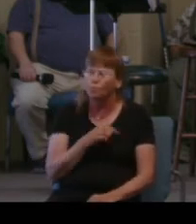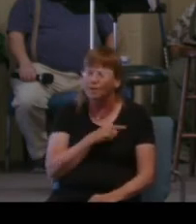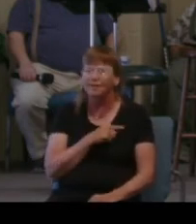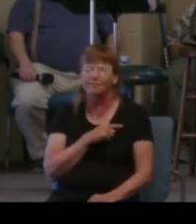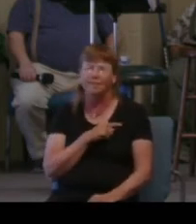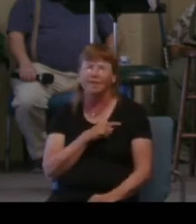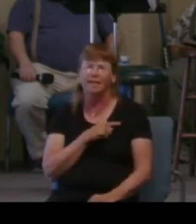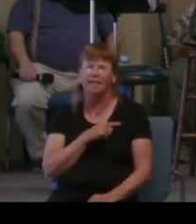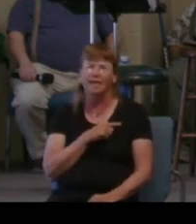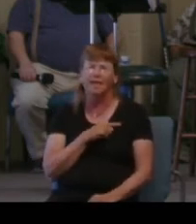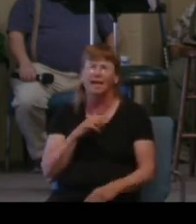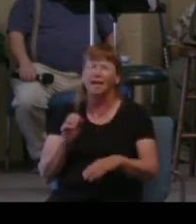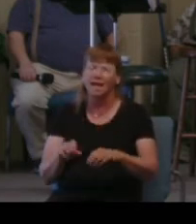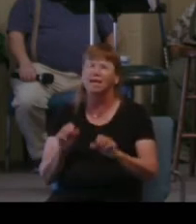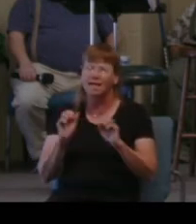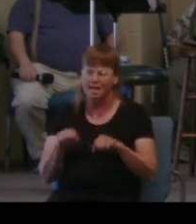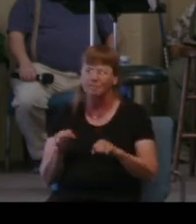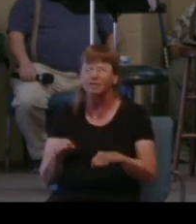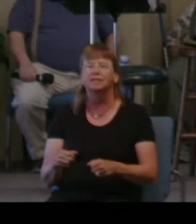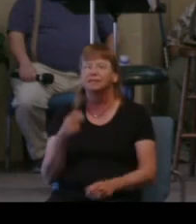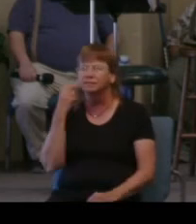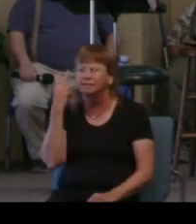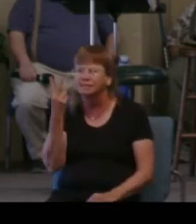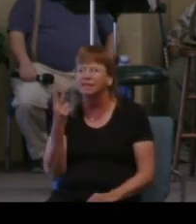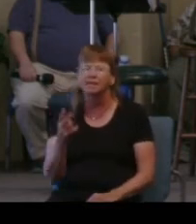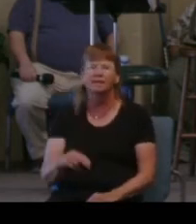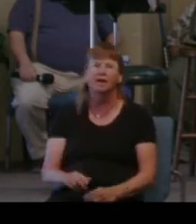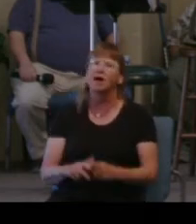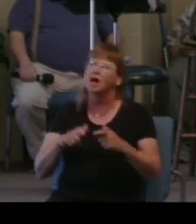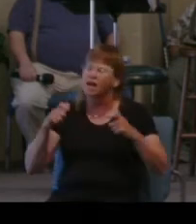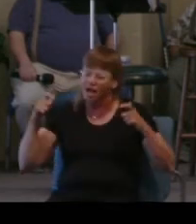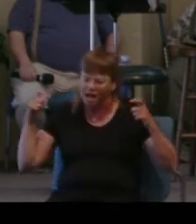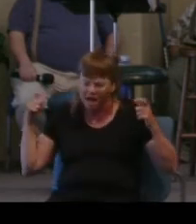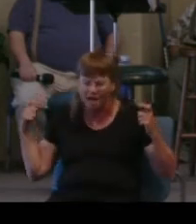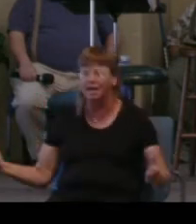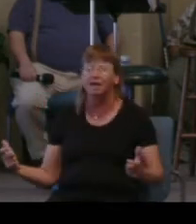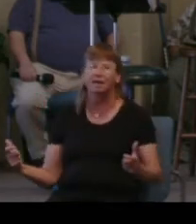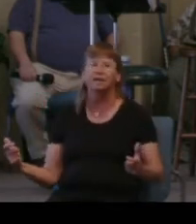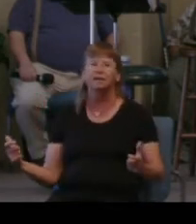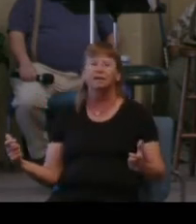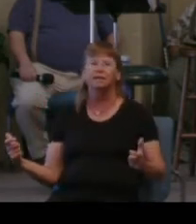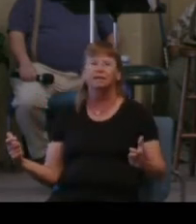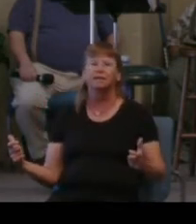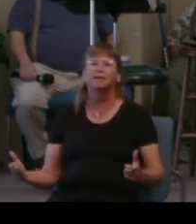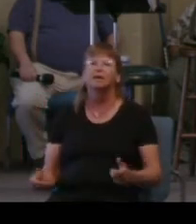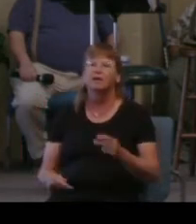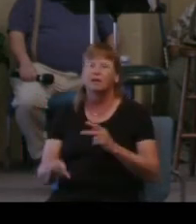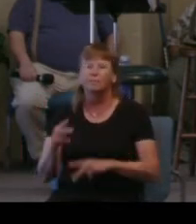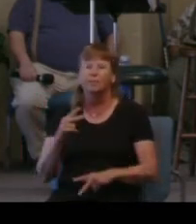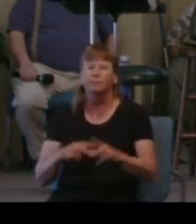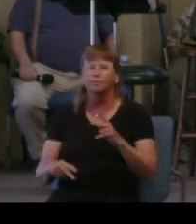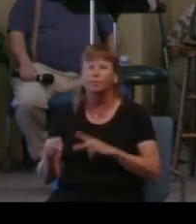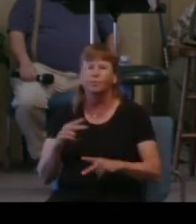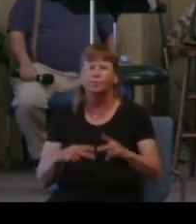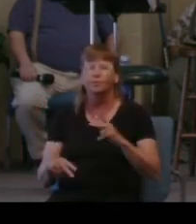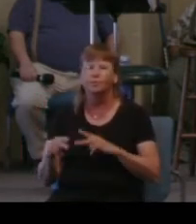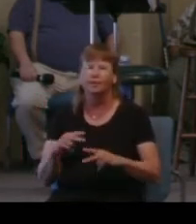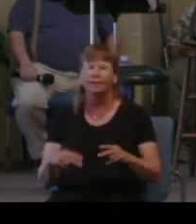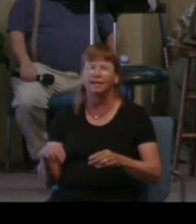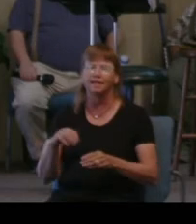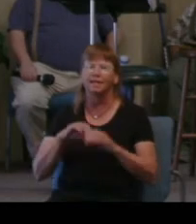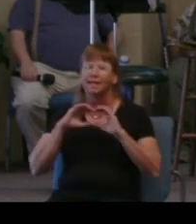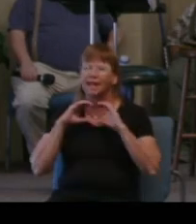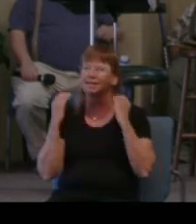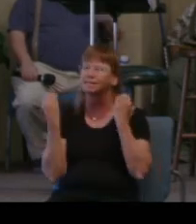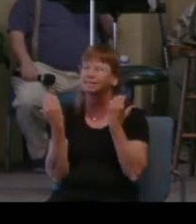guys might not realize it, but the campus is putting a ton of effort into growing the student population, not just building buildings around town, because that's the outside